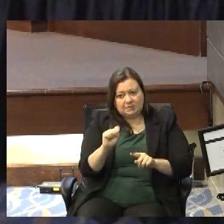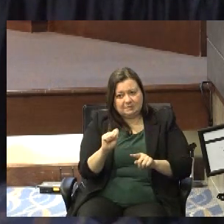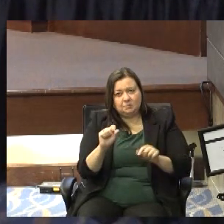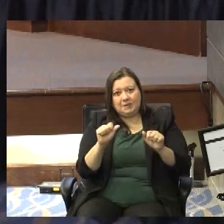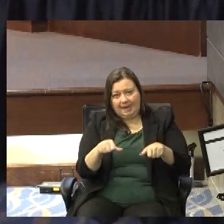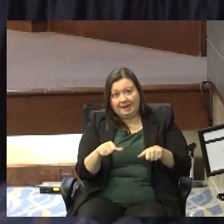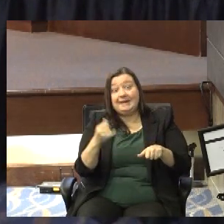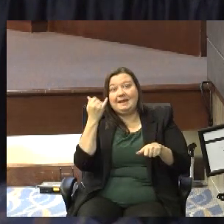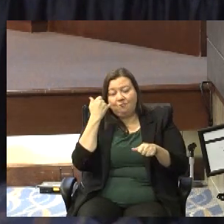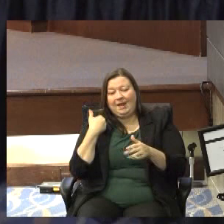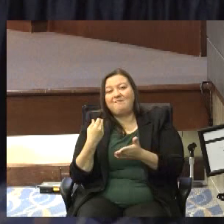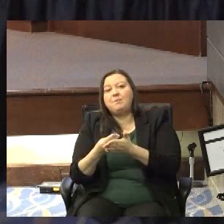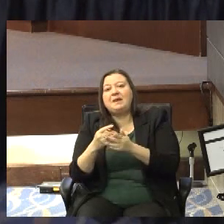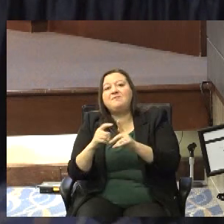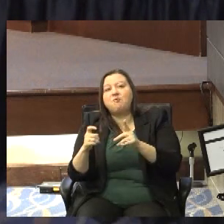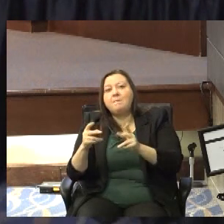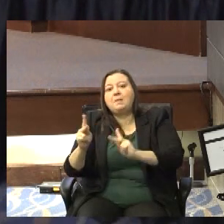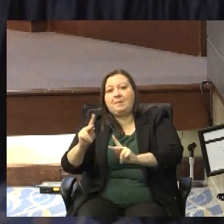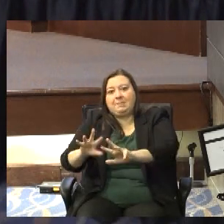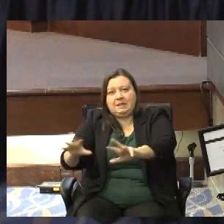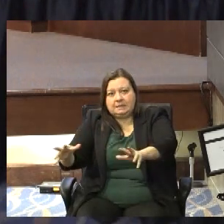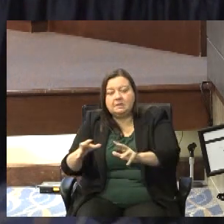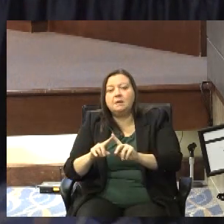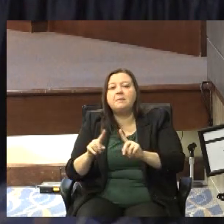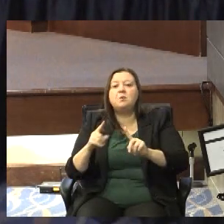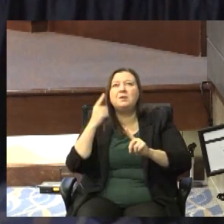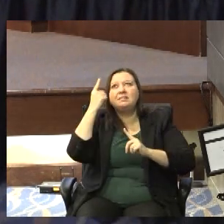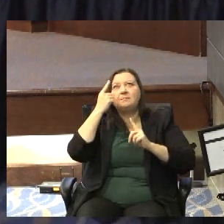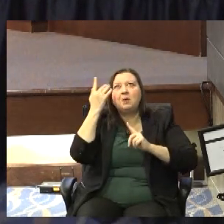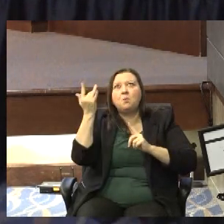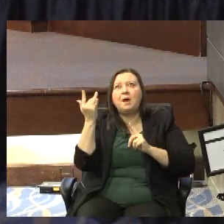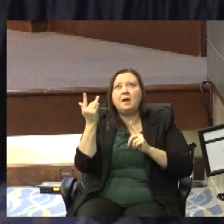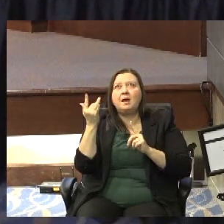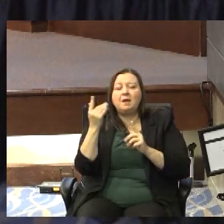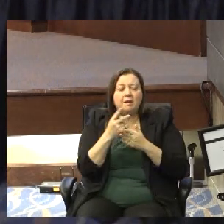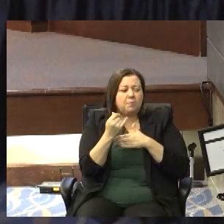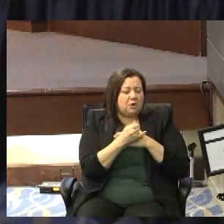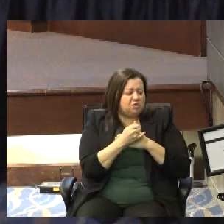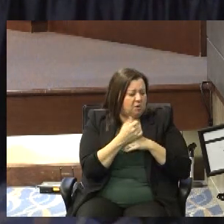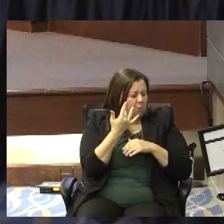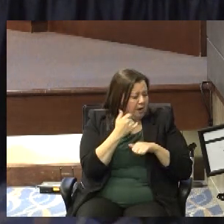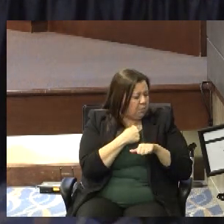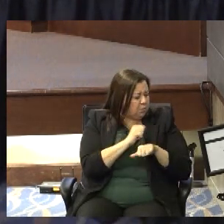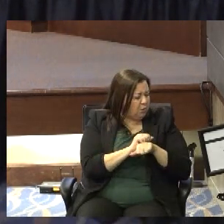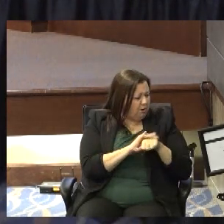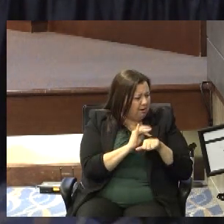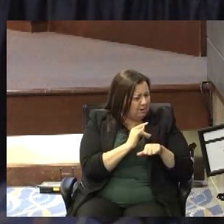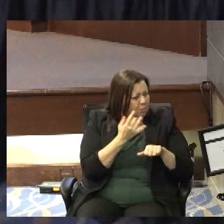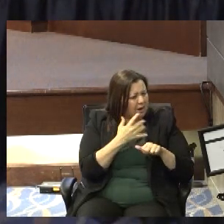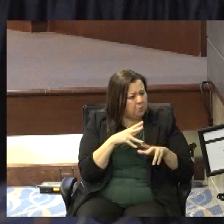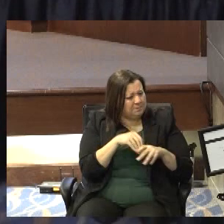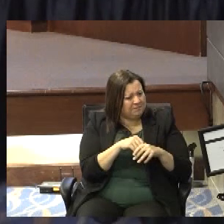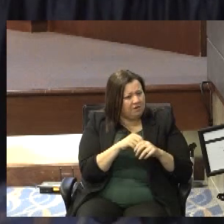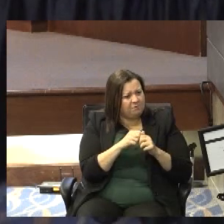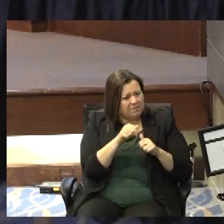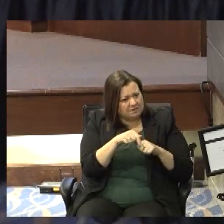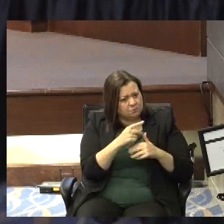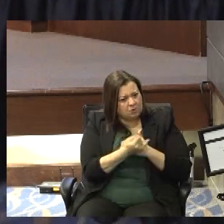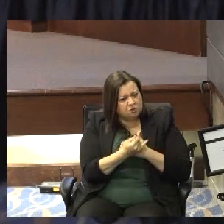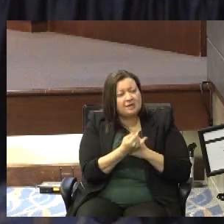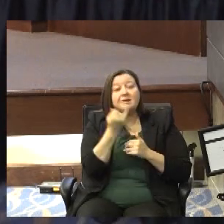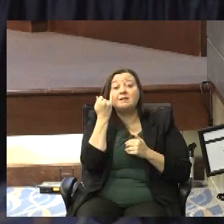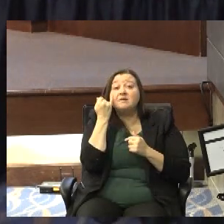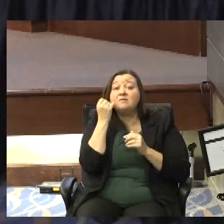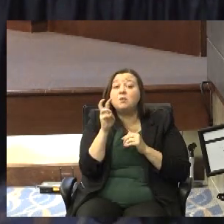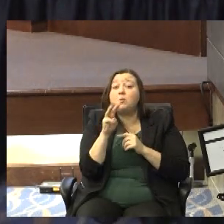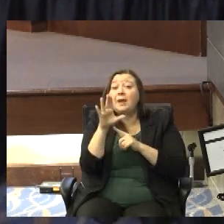thing that, you know, when I think about why I work on with a project like this and be a part of a project like this, to me, if Waco